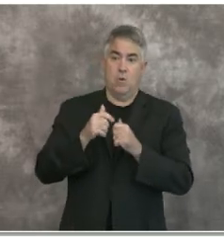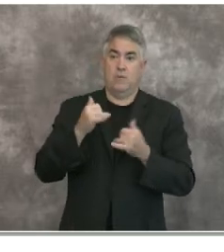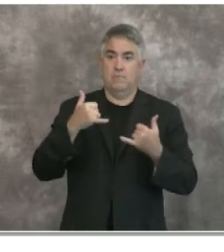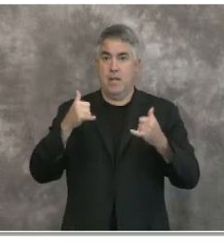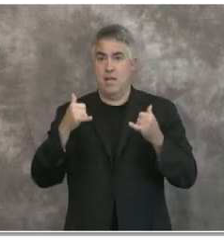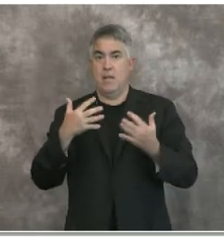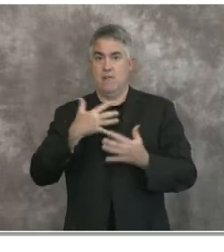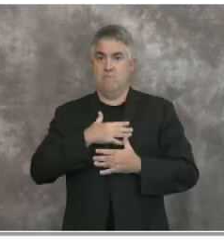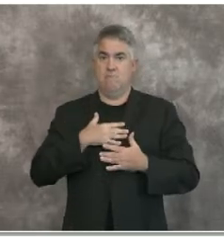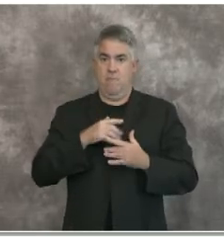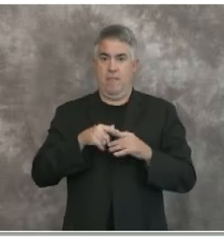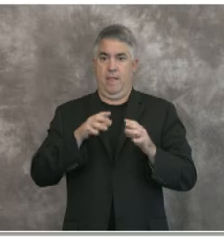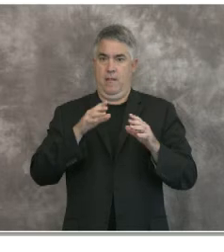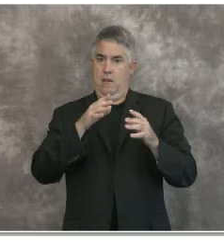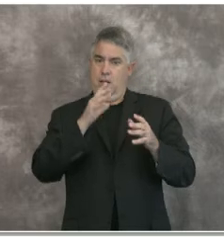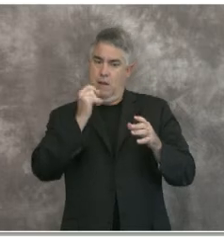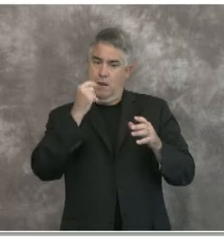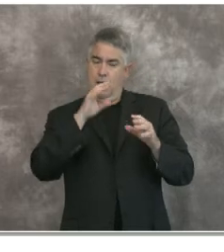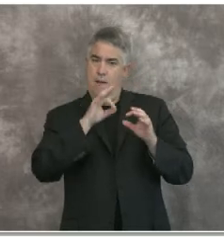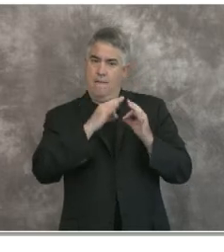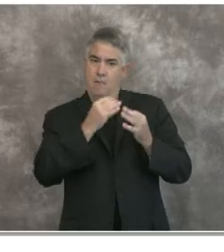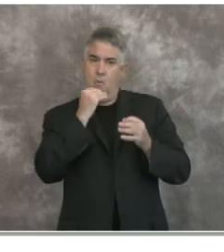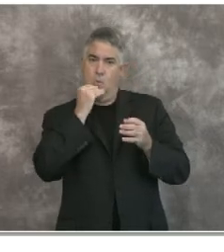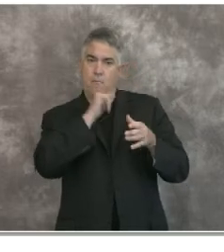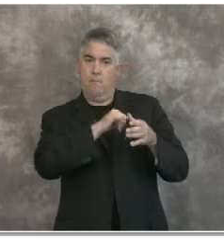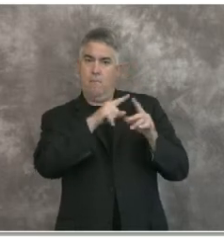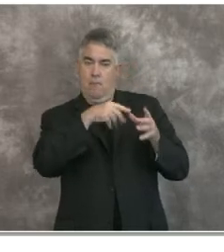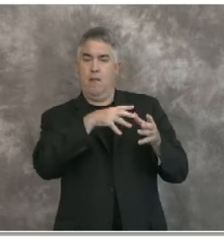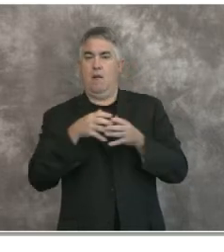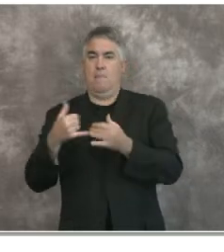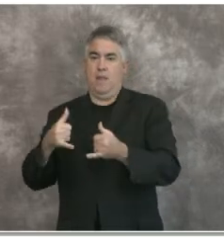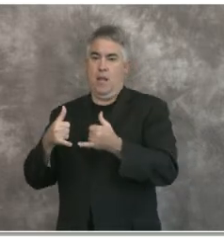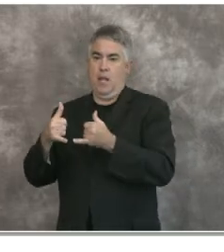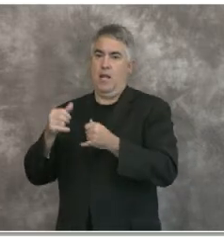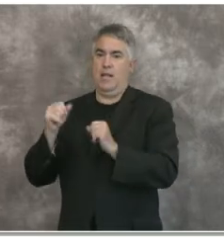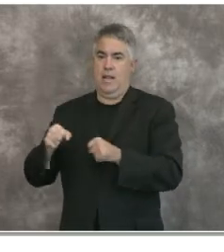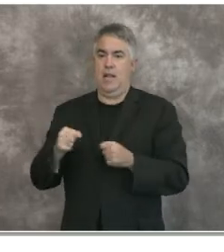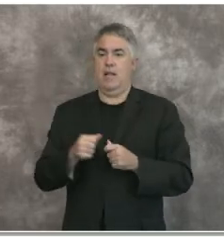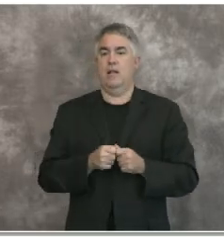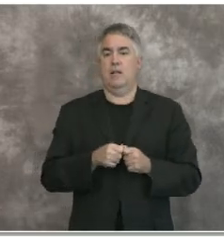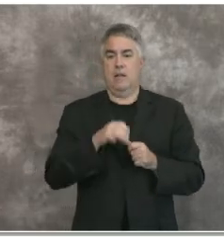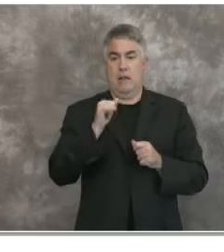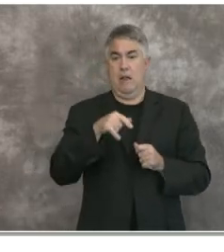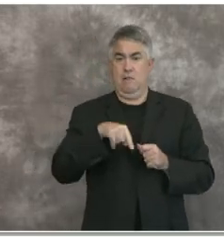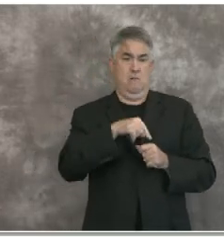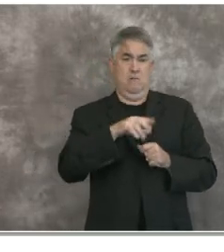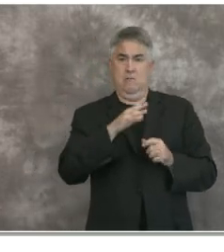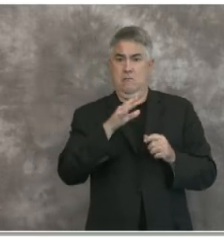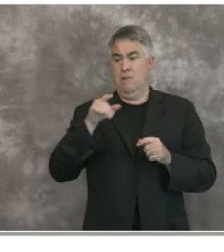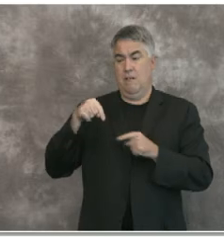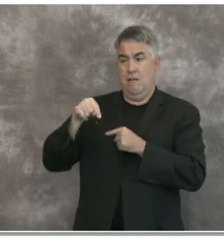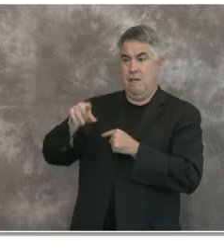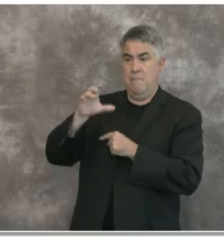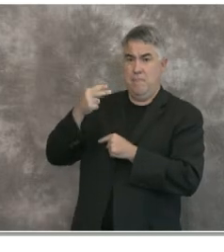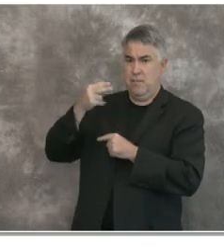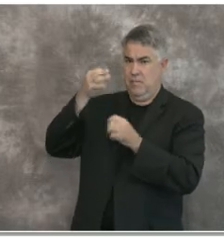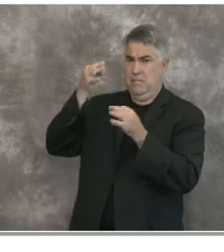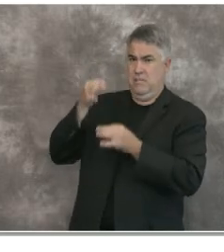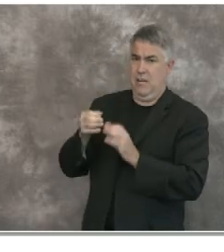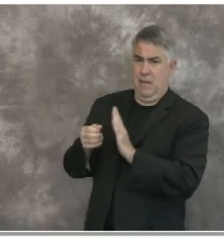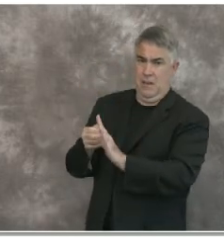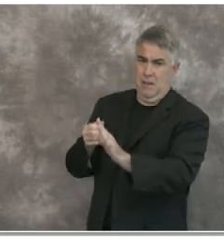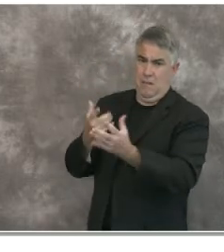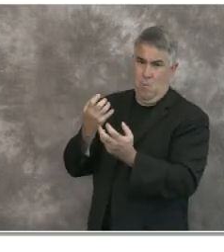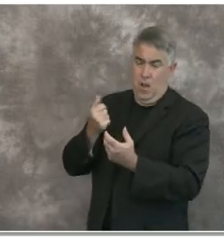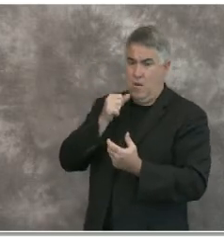household members only. Again, the local jurisdictions, the cities and state beaches and parks will decide when, and they can